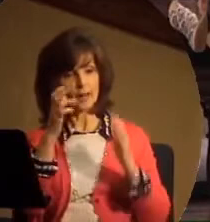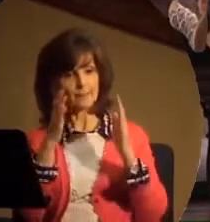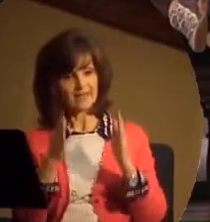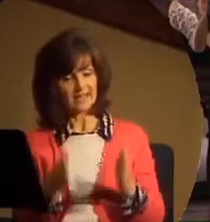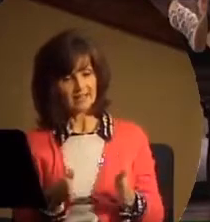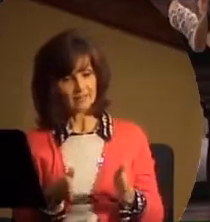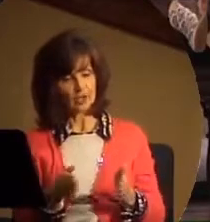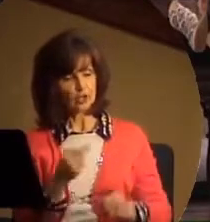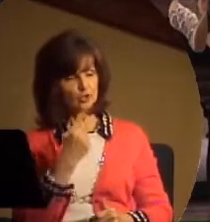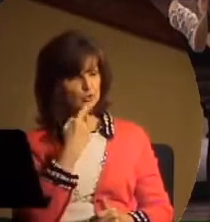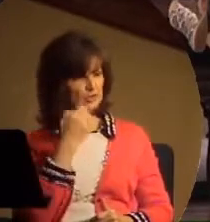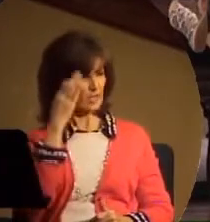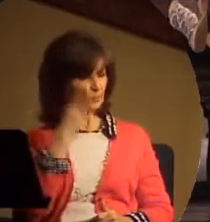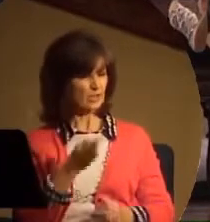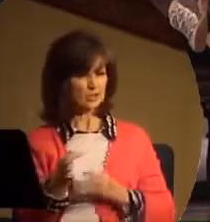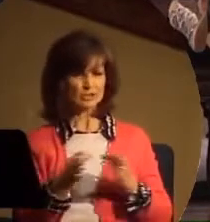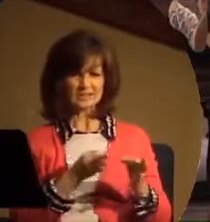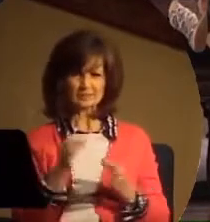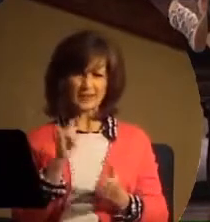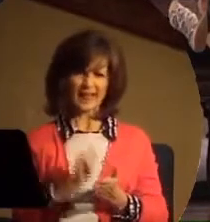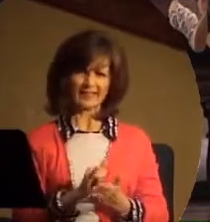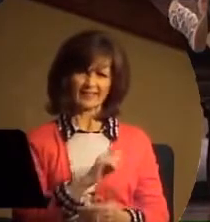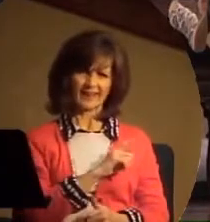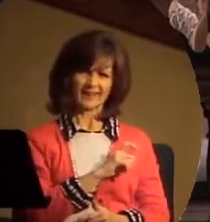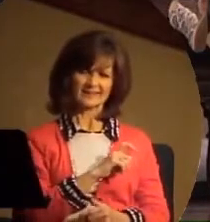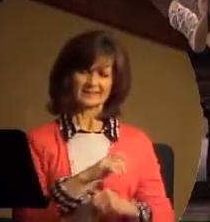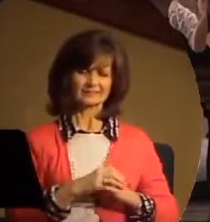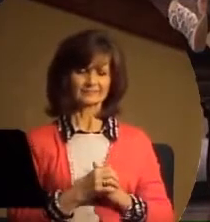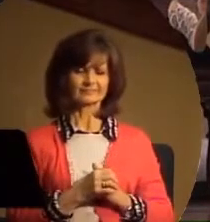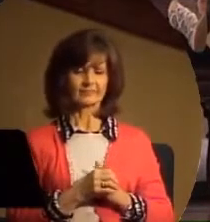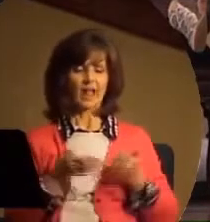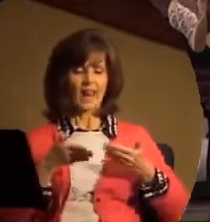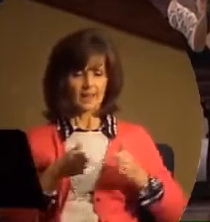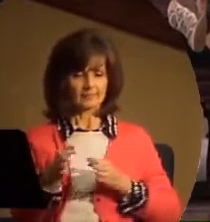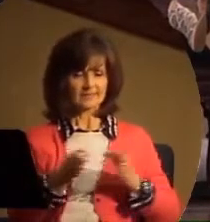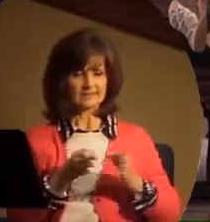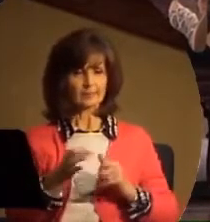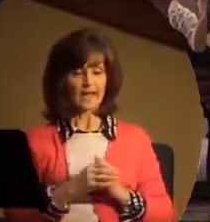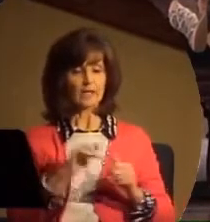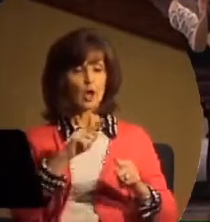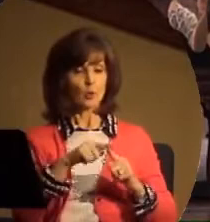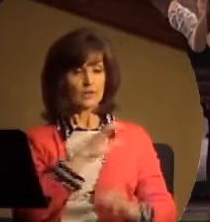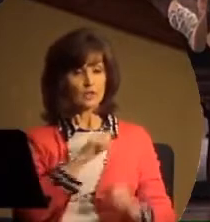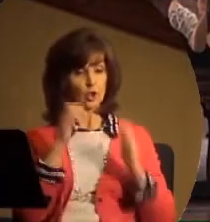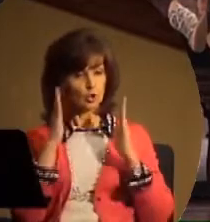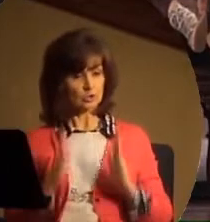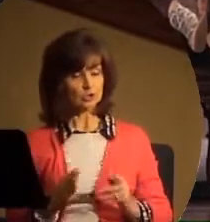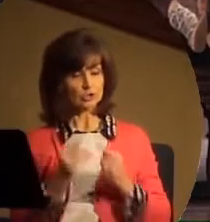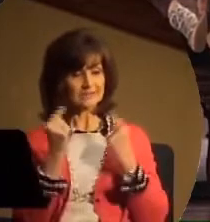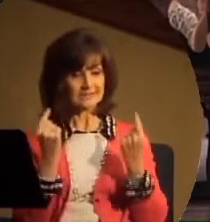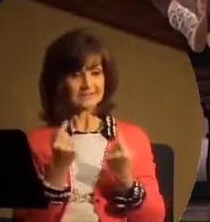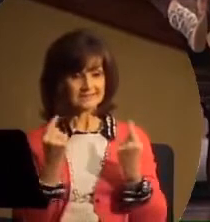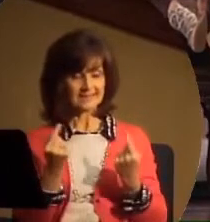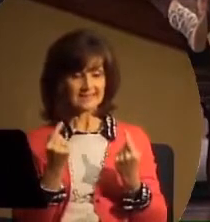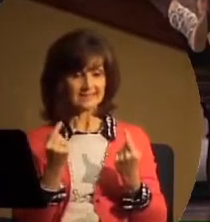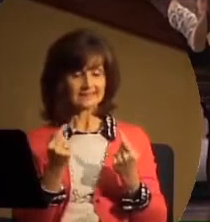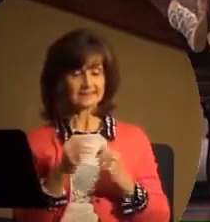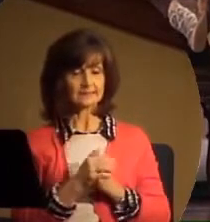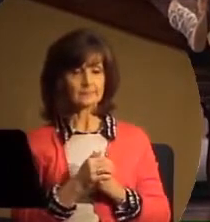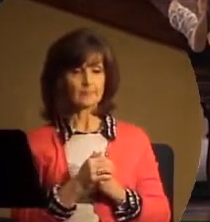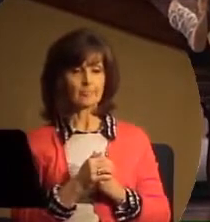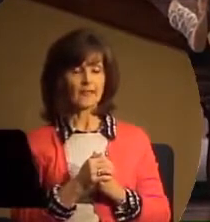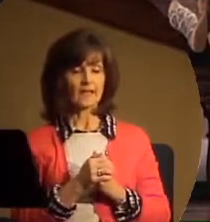You say, "Now, preacher, explainify that one." Well, let me explainify it to you. You see, when a believer sins, he or she does